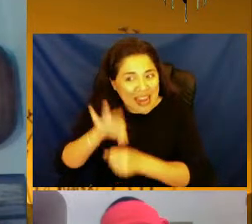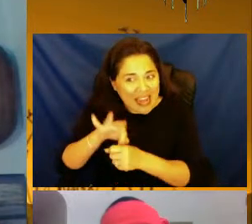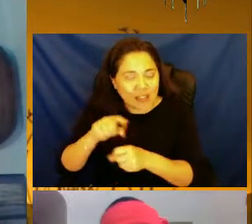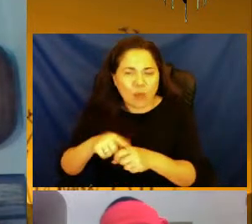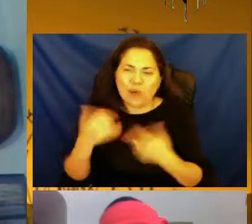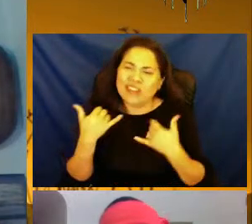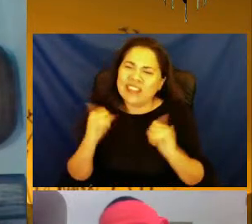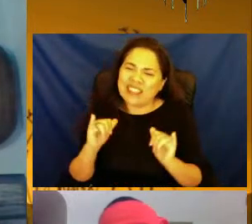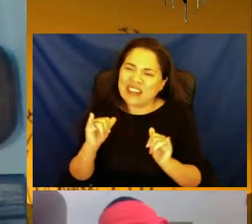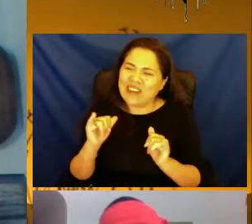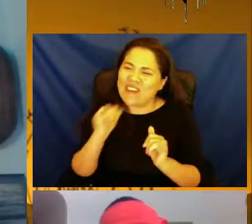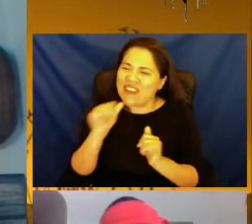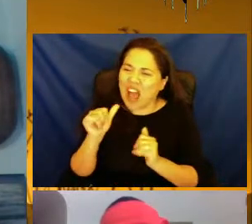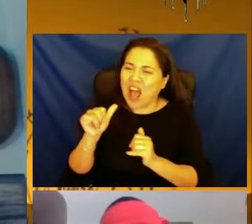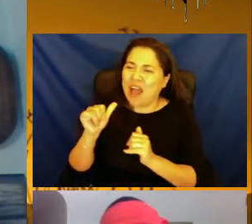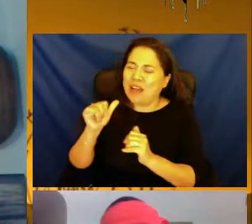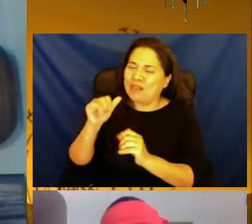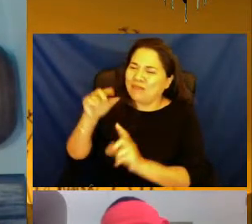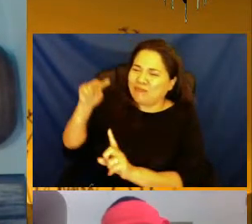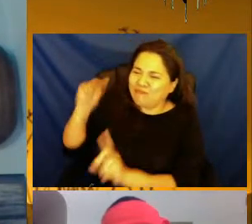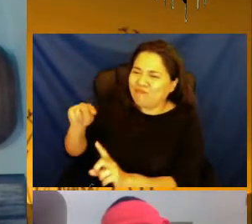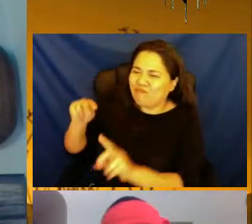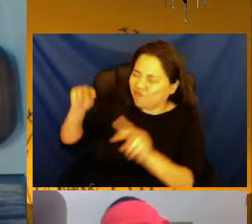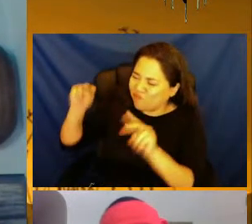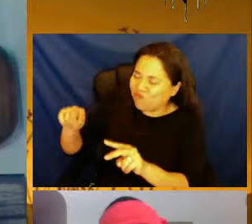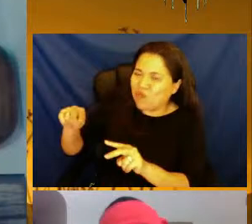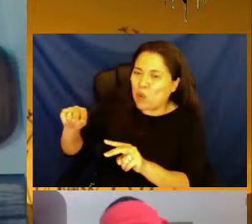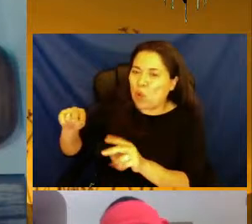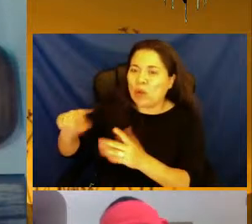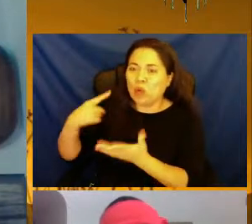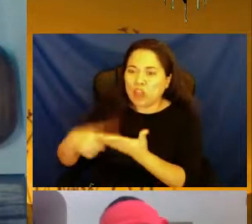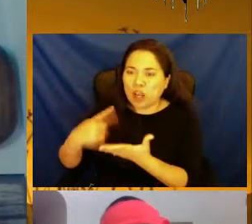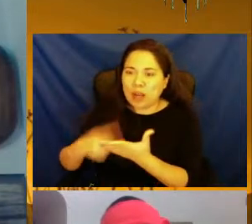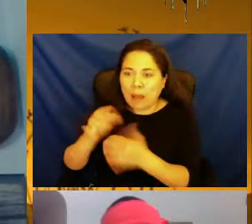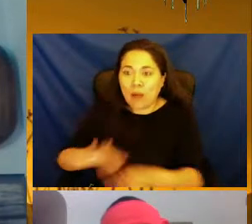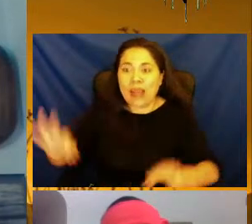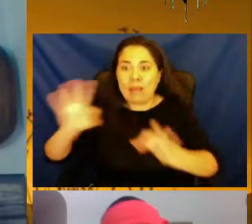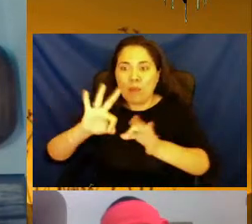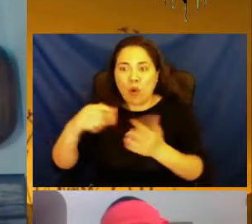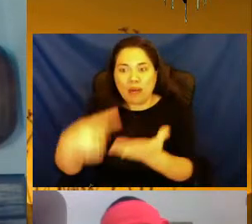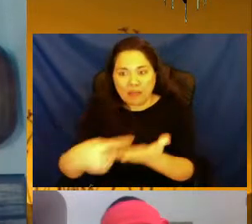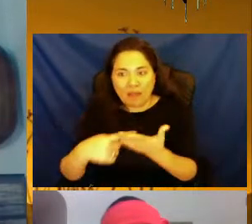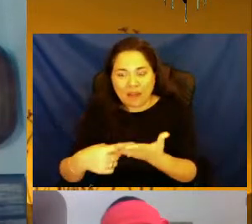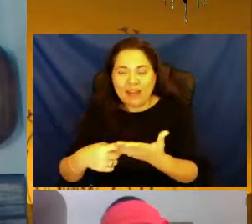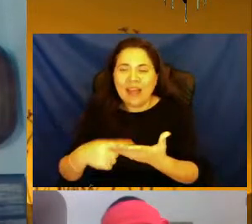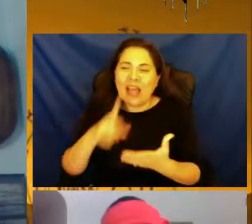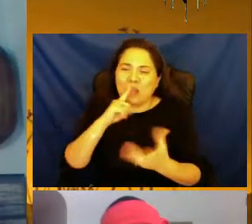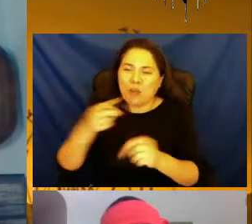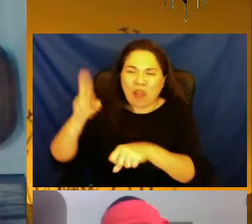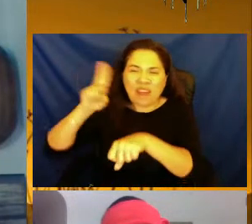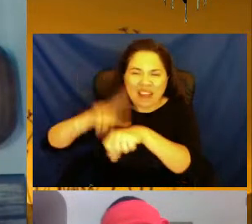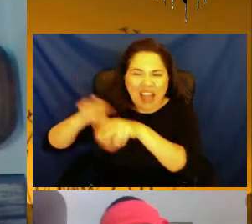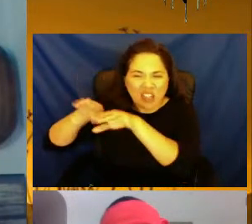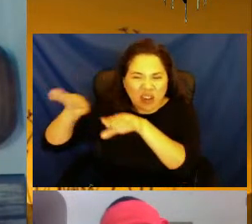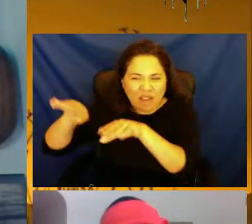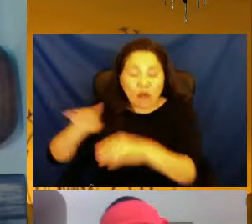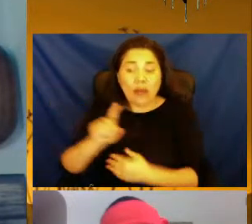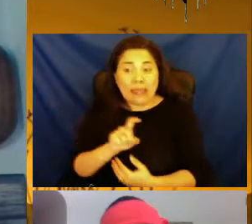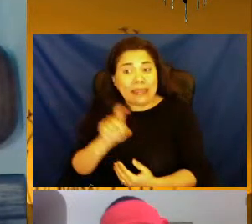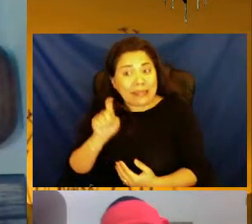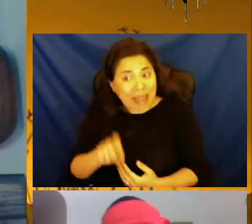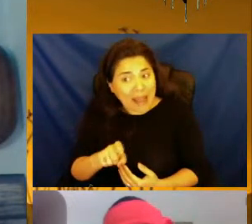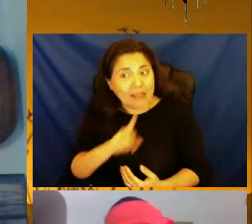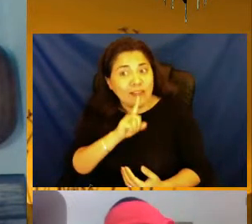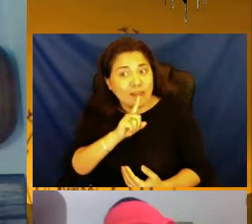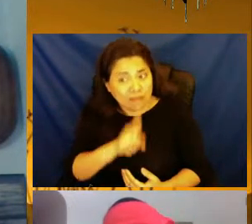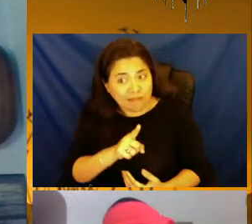still not at the table when it comes to critical conversations nationally. And Texas is definitely,